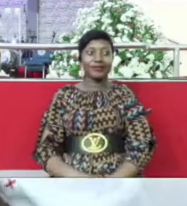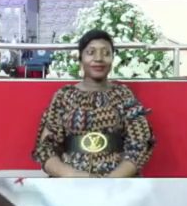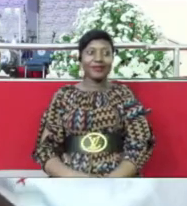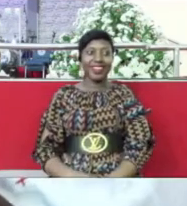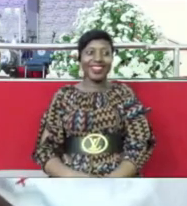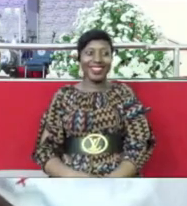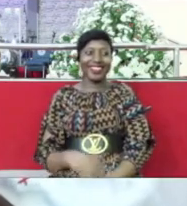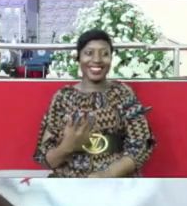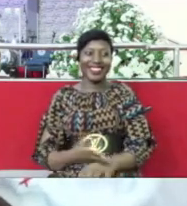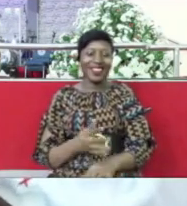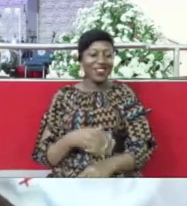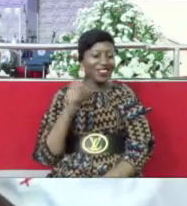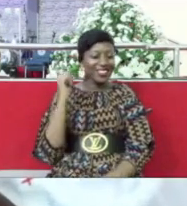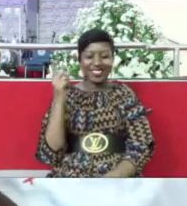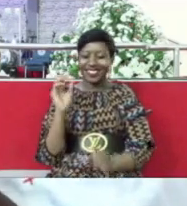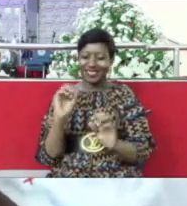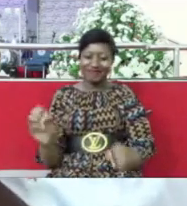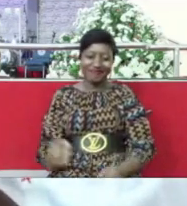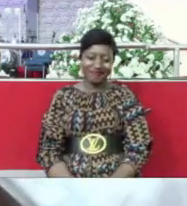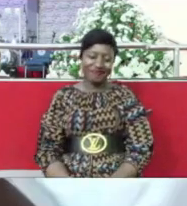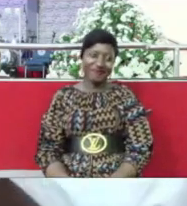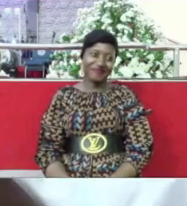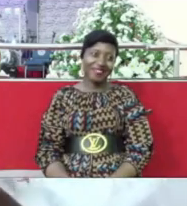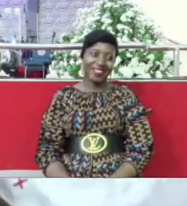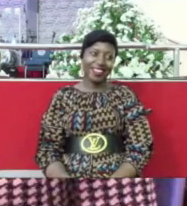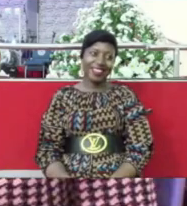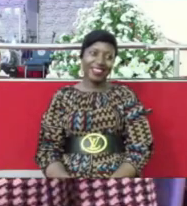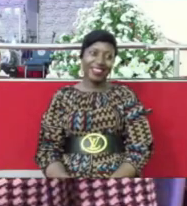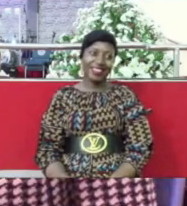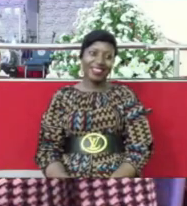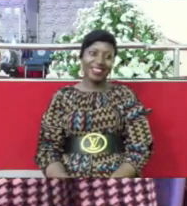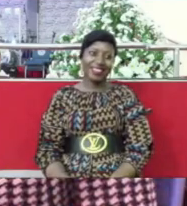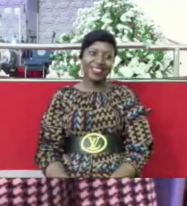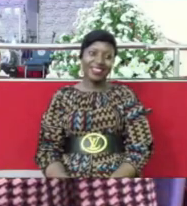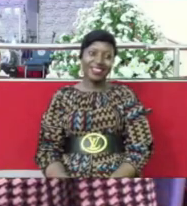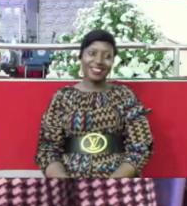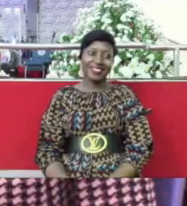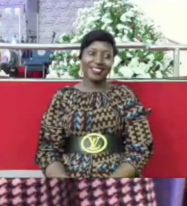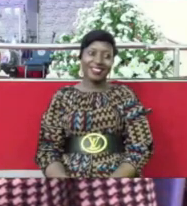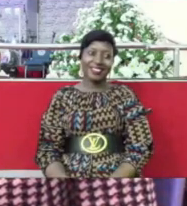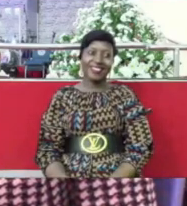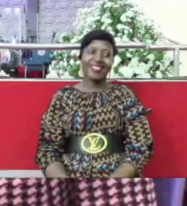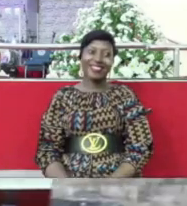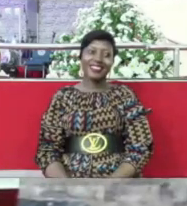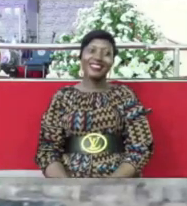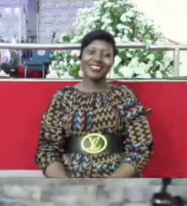I know there are some people that have finished what I was saying. Kuna watu wamemalizia kila ambacho nilikuwa nasema.